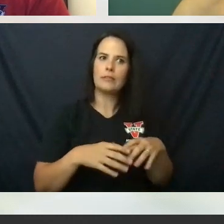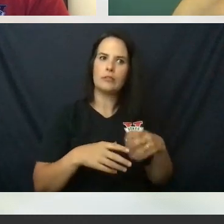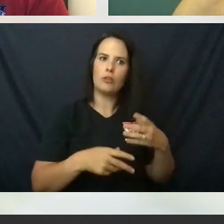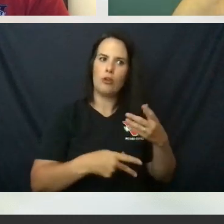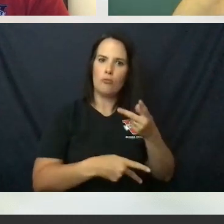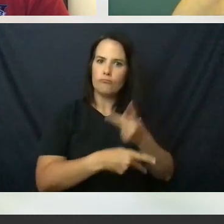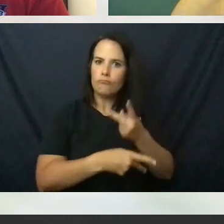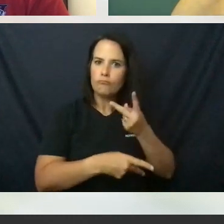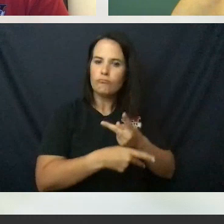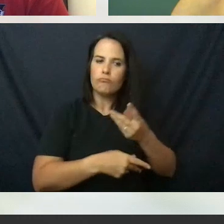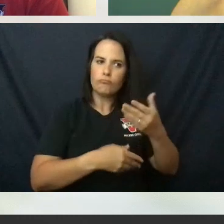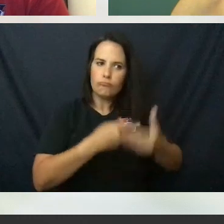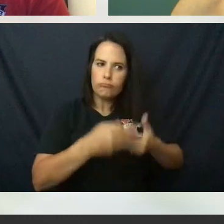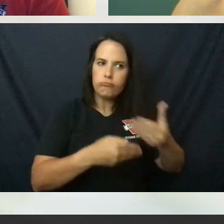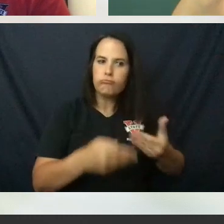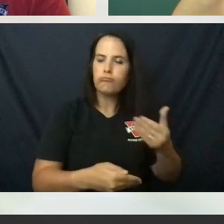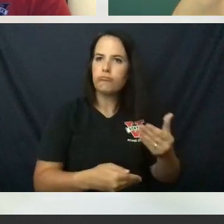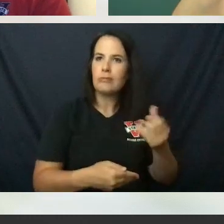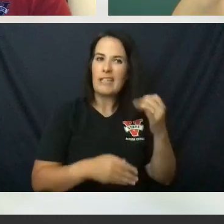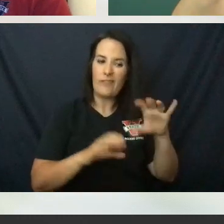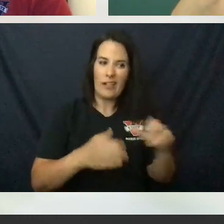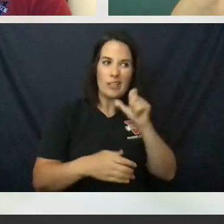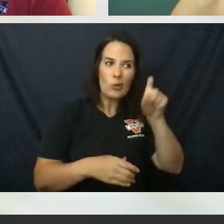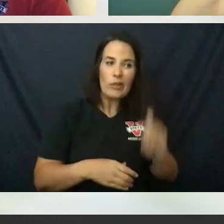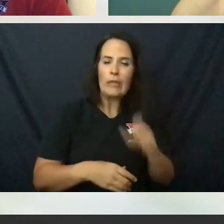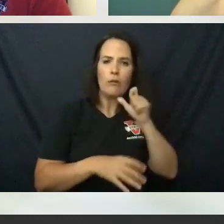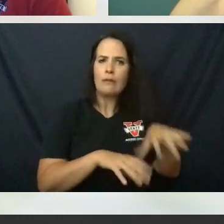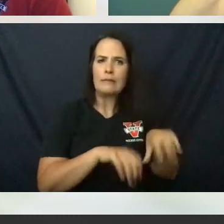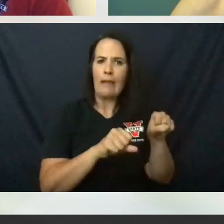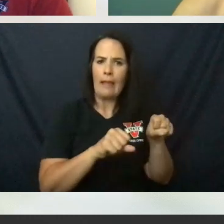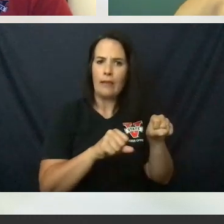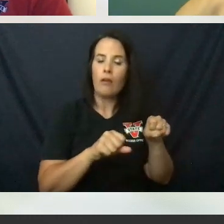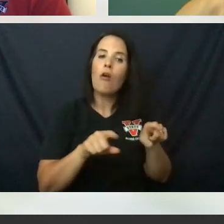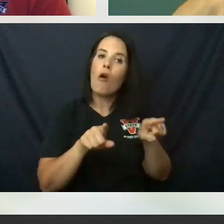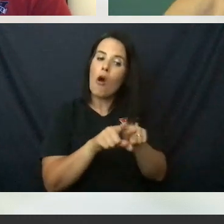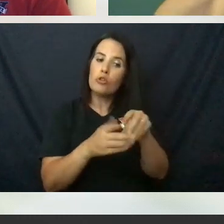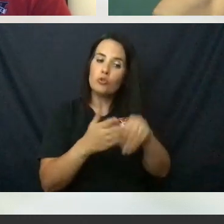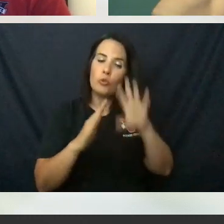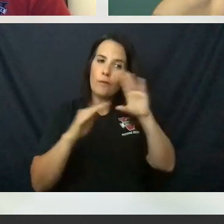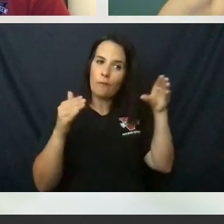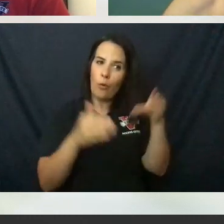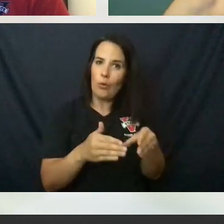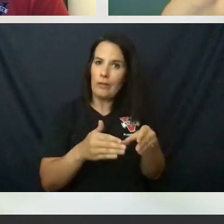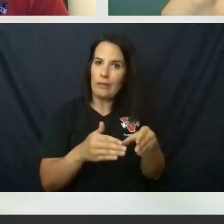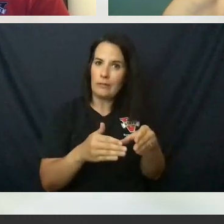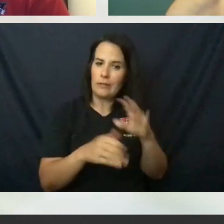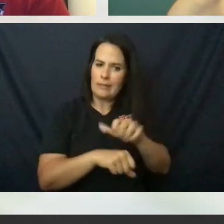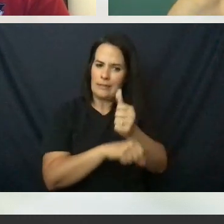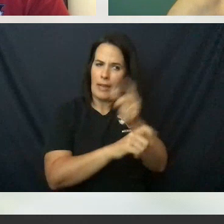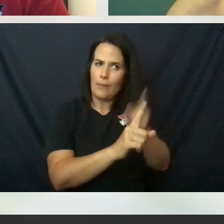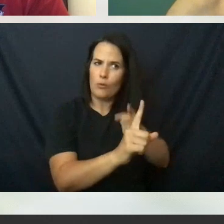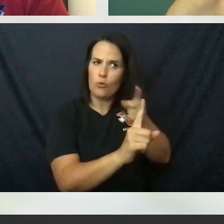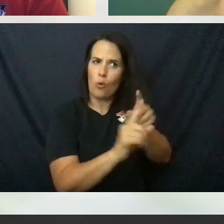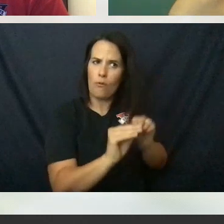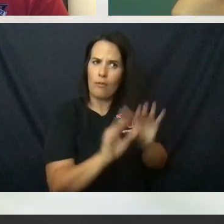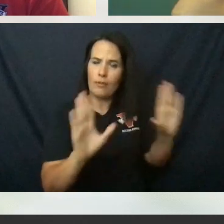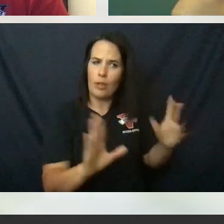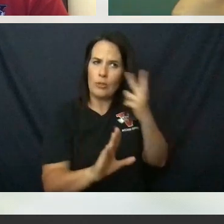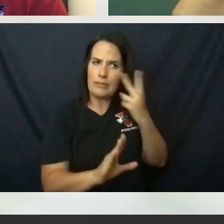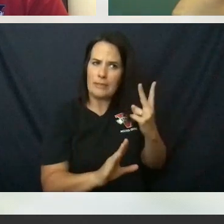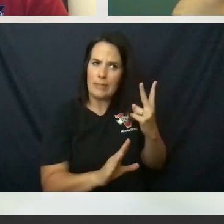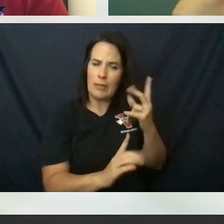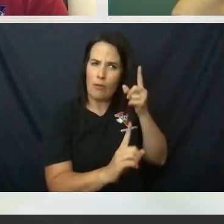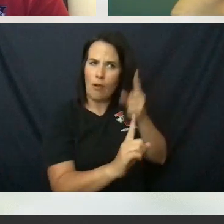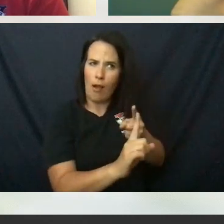don't need. And then we've got the student focused. And when they can see that goal at the end of the tunnel, they